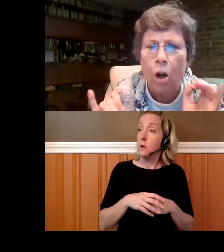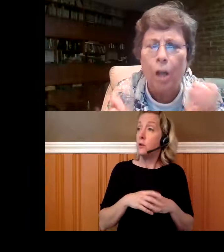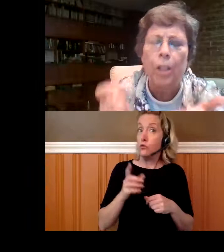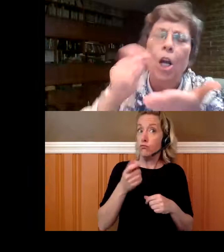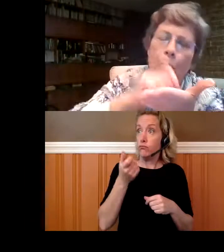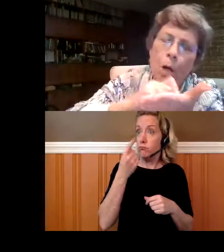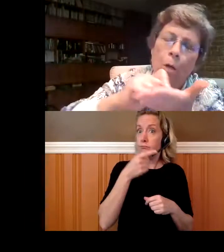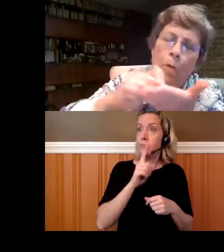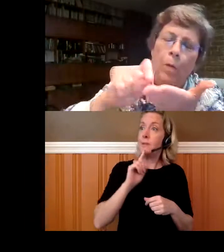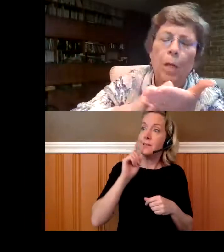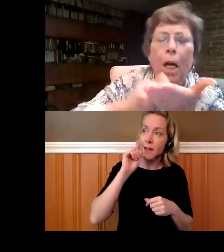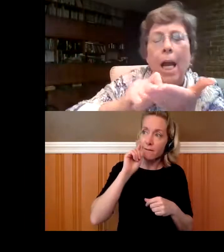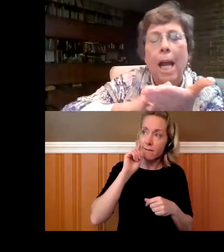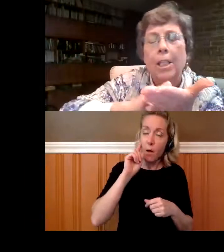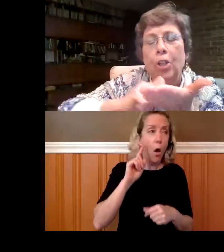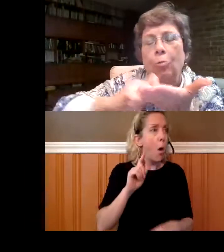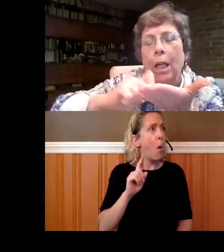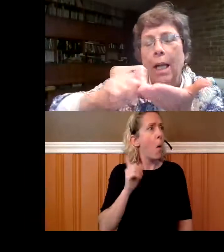that the person is deaf? No.